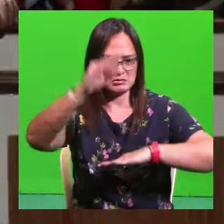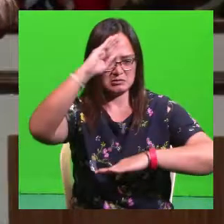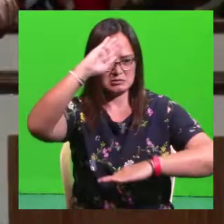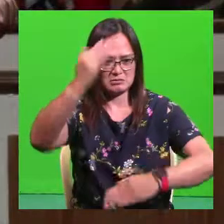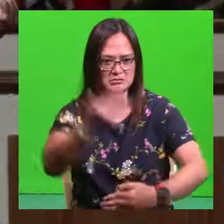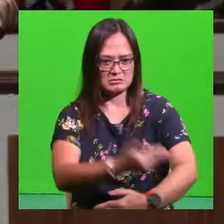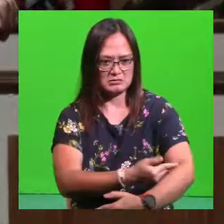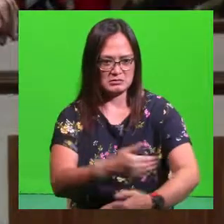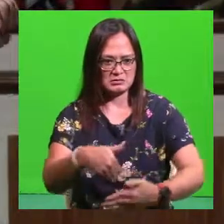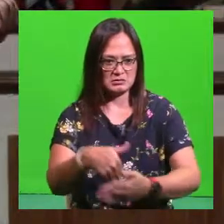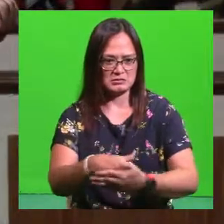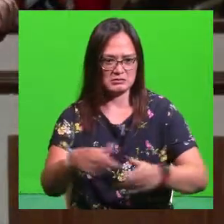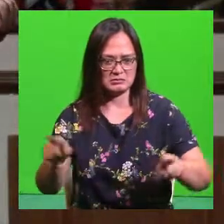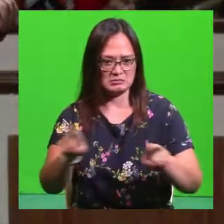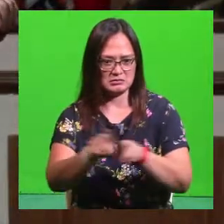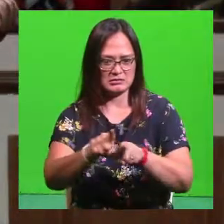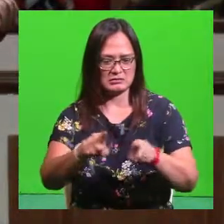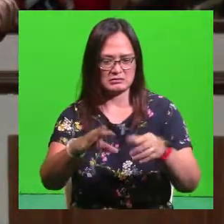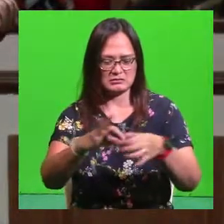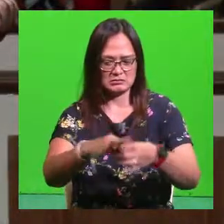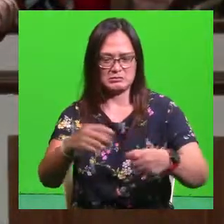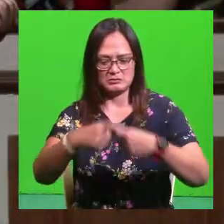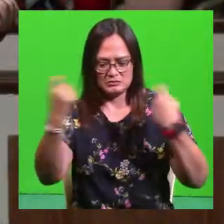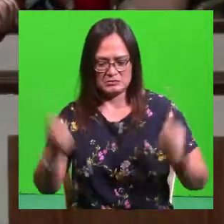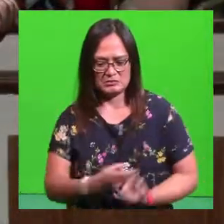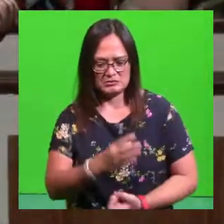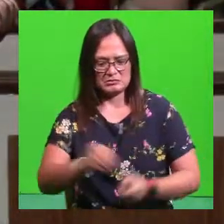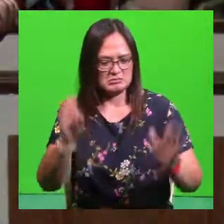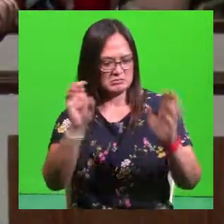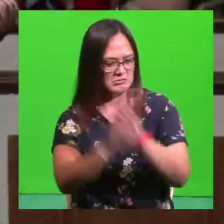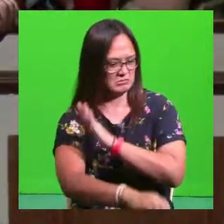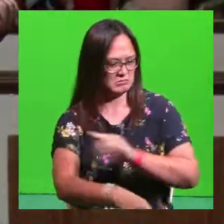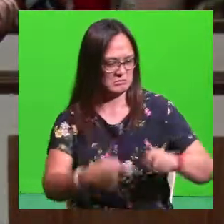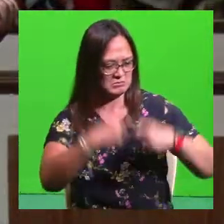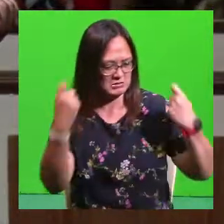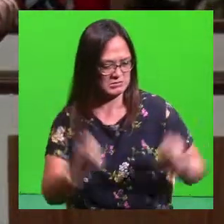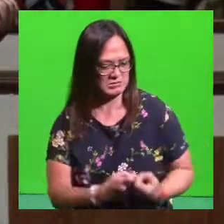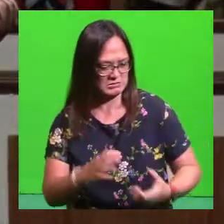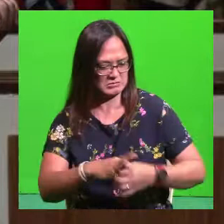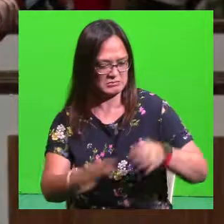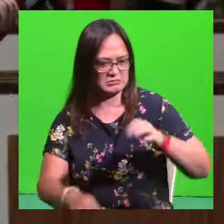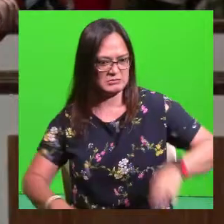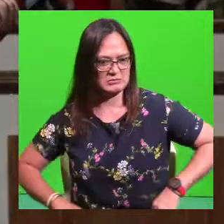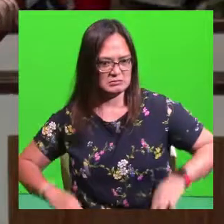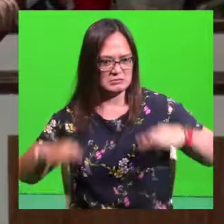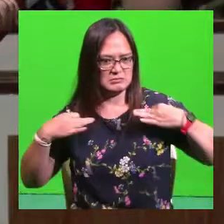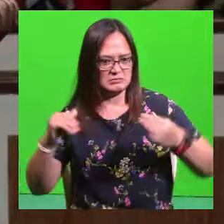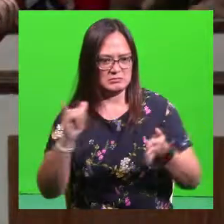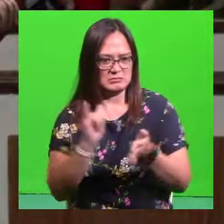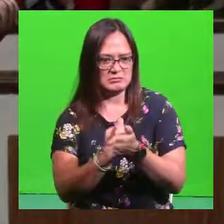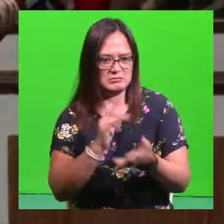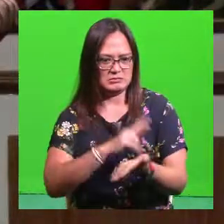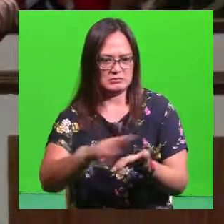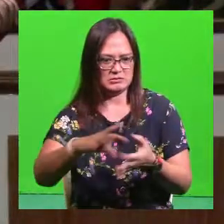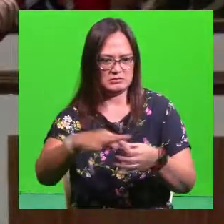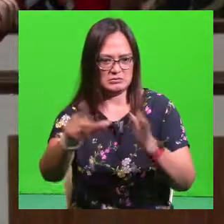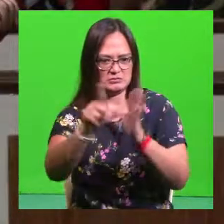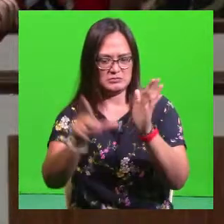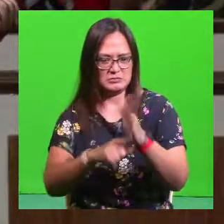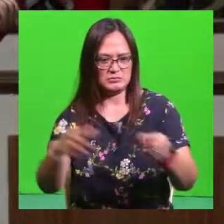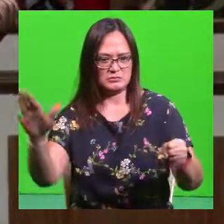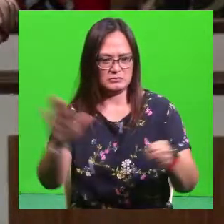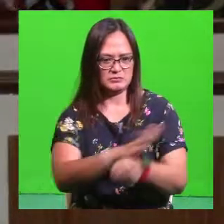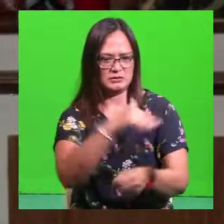in the flesh, that the righteousness of the law might be fulfilled in us, who walk not after the